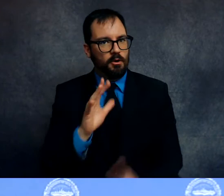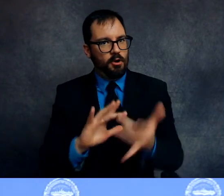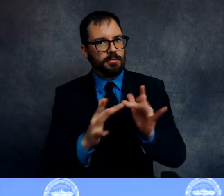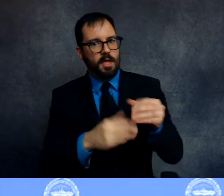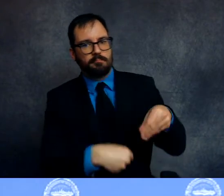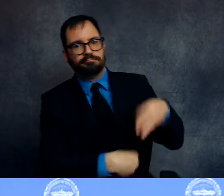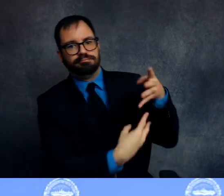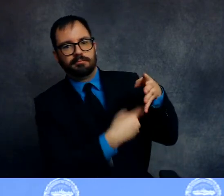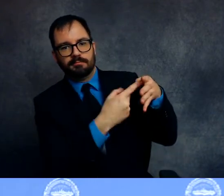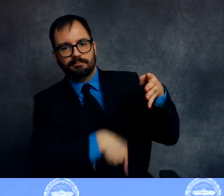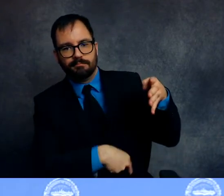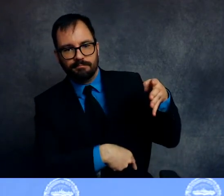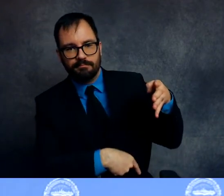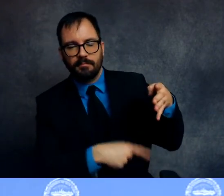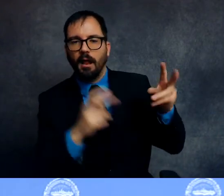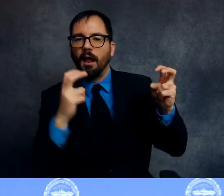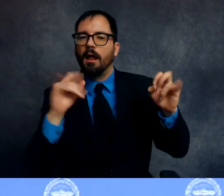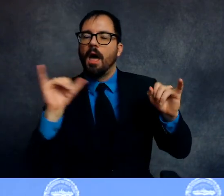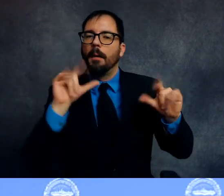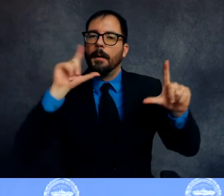will start to release